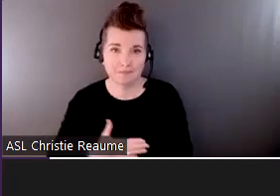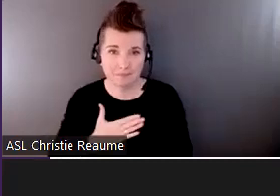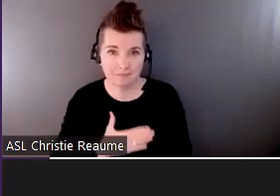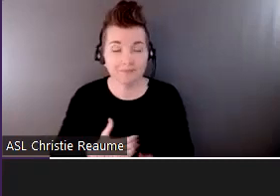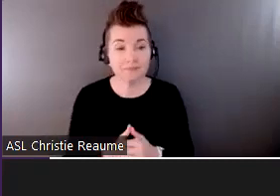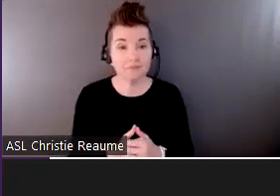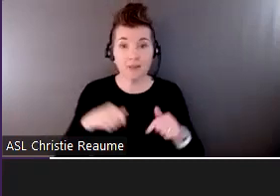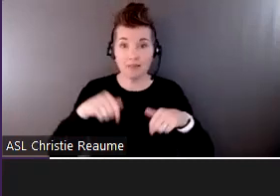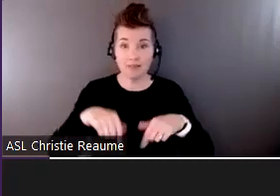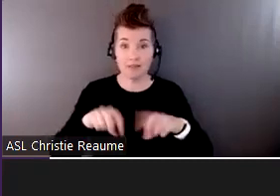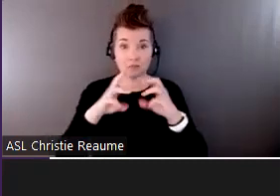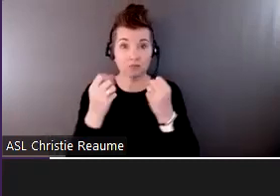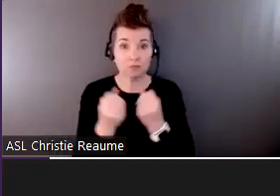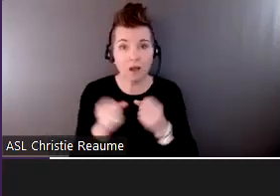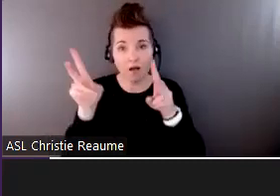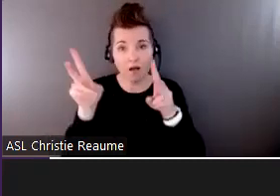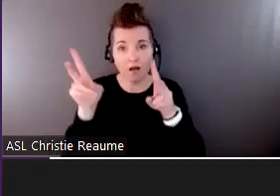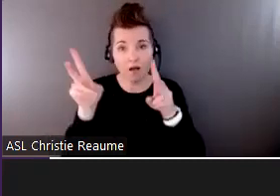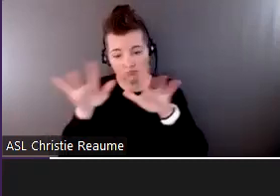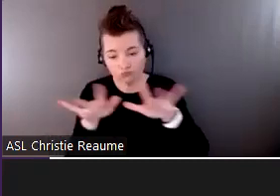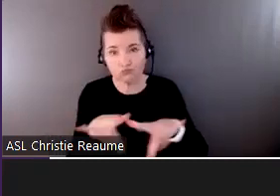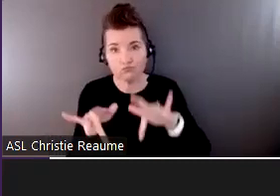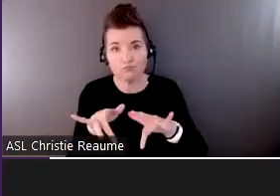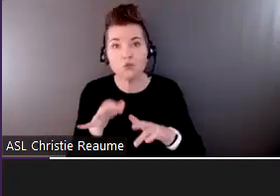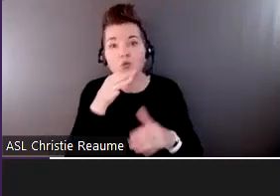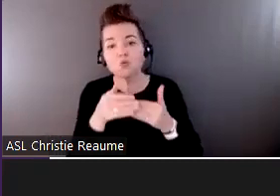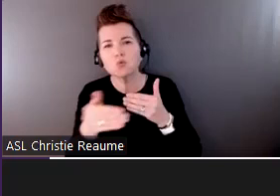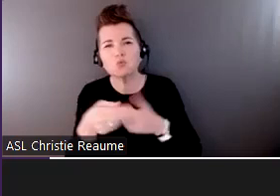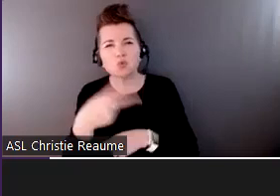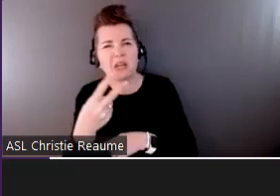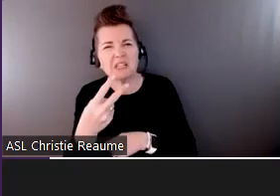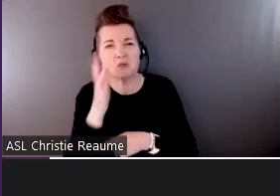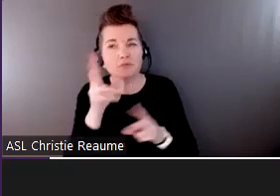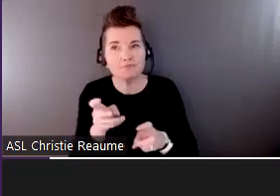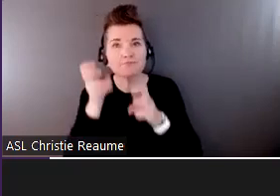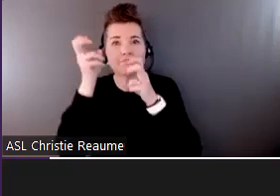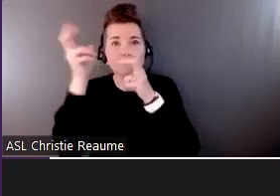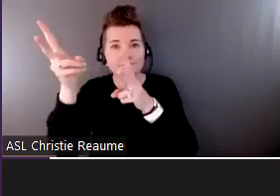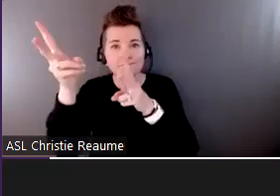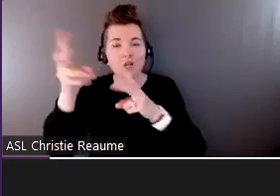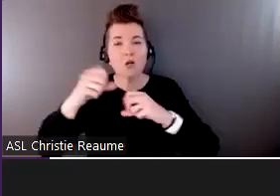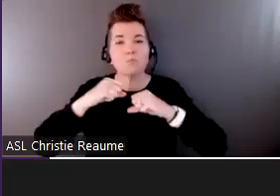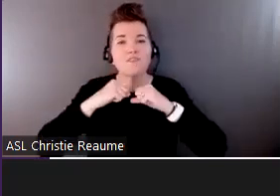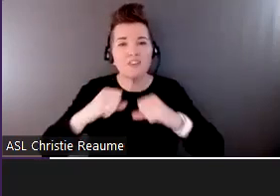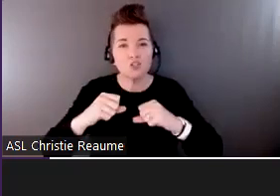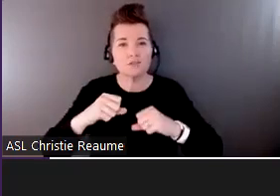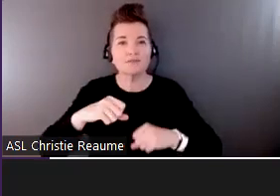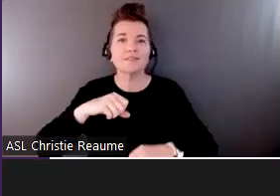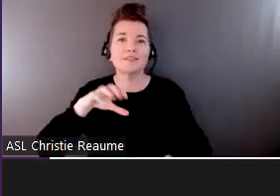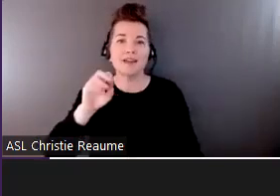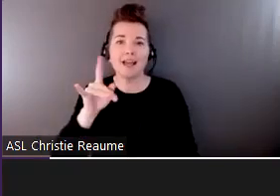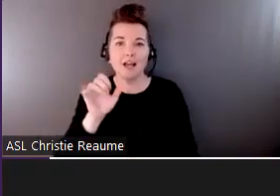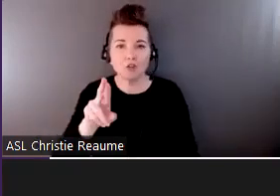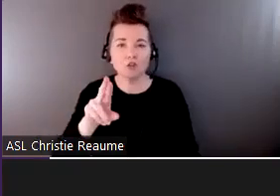in a day or two on our websites for the Canadian Network for the prevention of elder abuse and E Elder Abuse Prevention